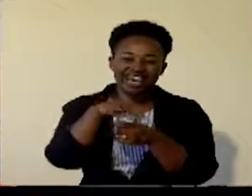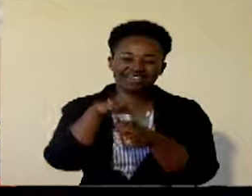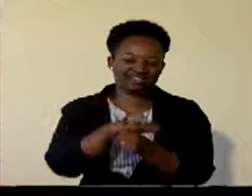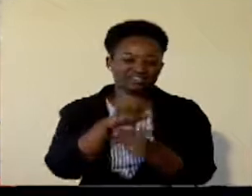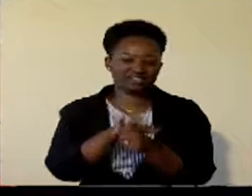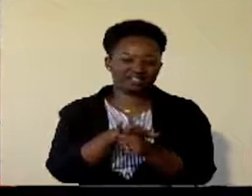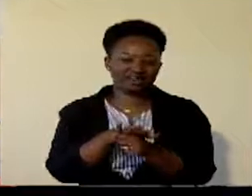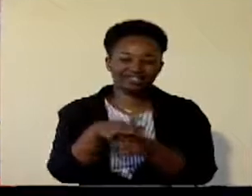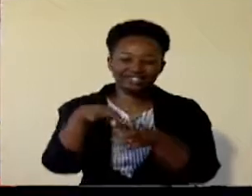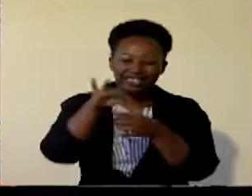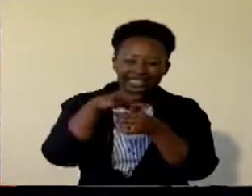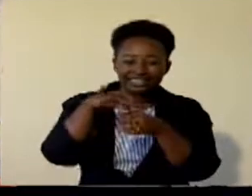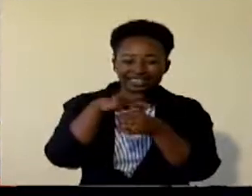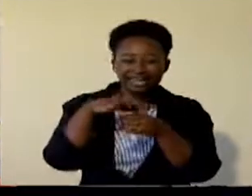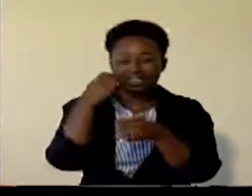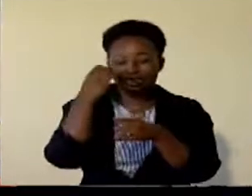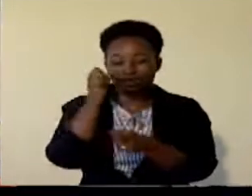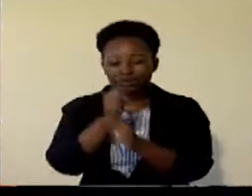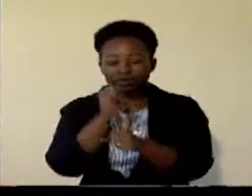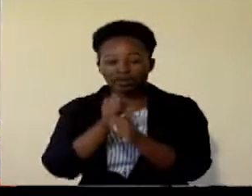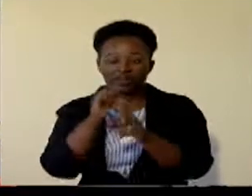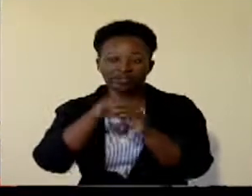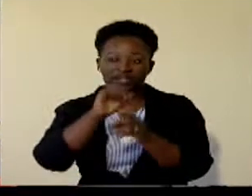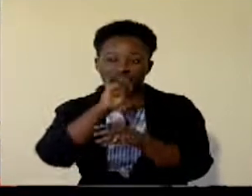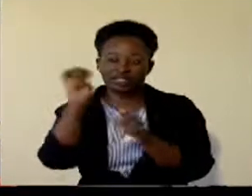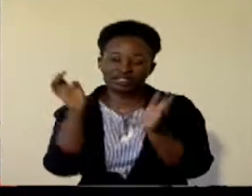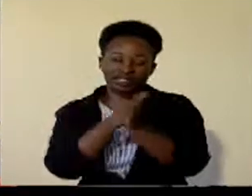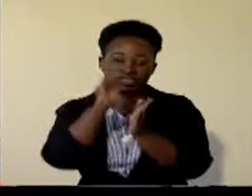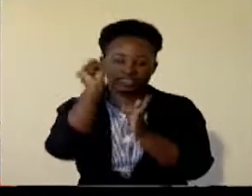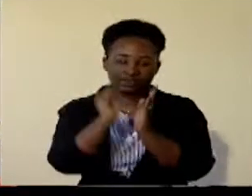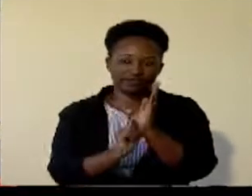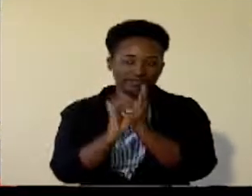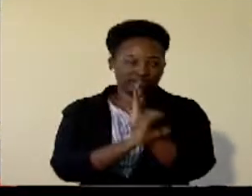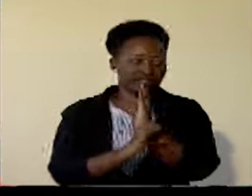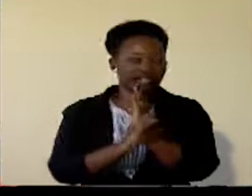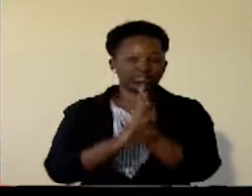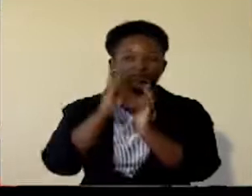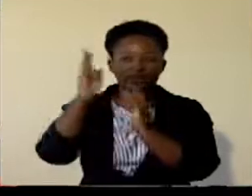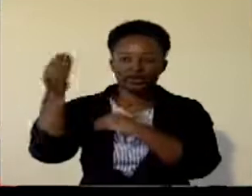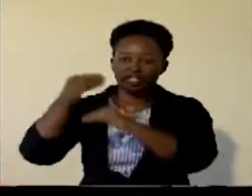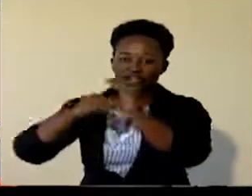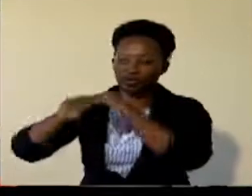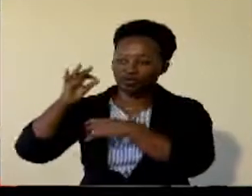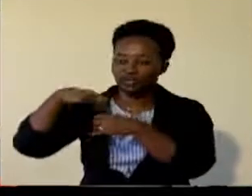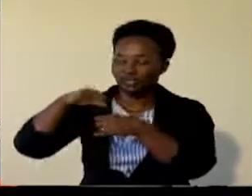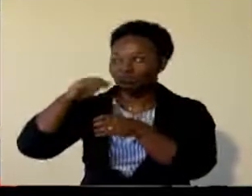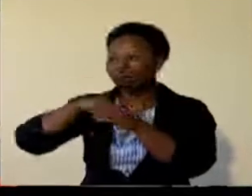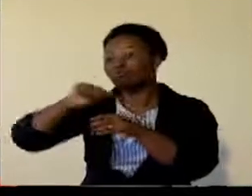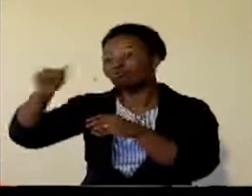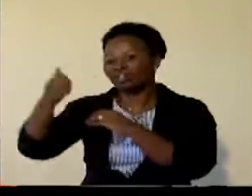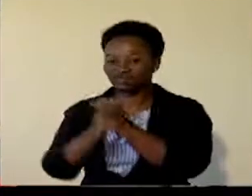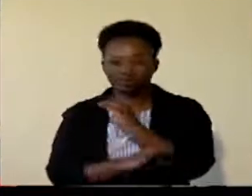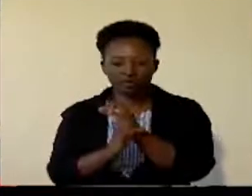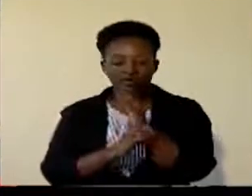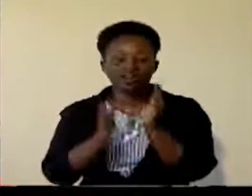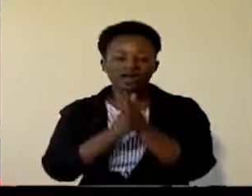if it is trading with eastern and southern countries, it will export her tea to these countries, and it will be